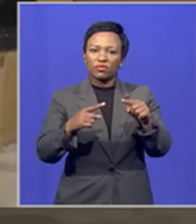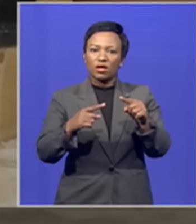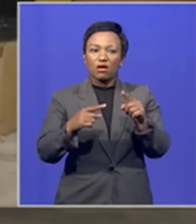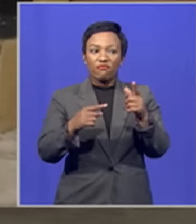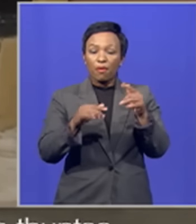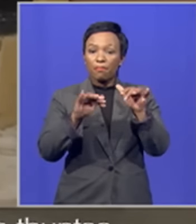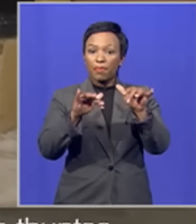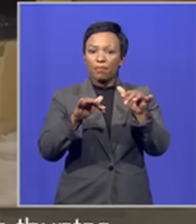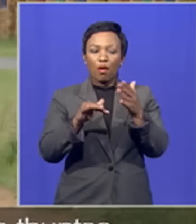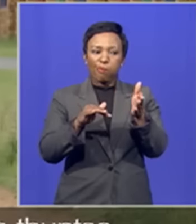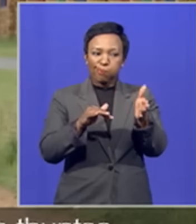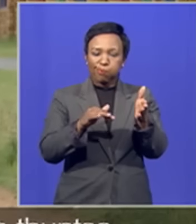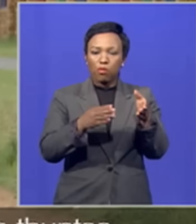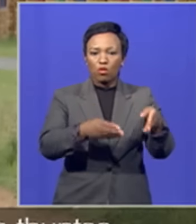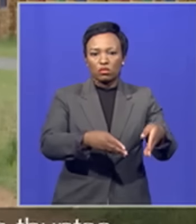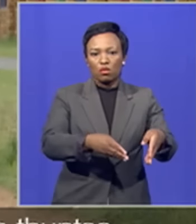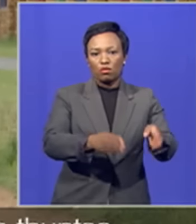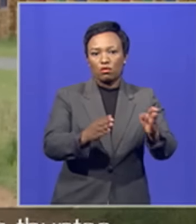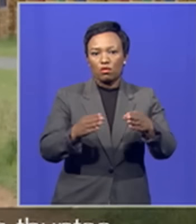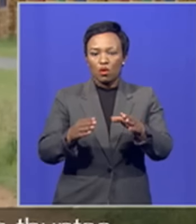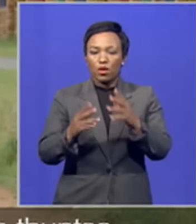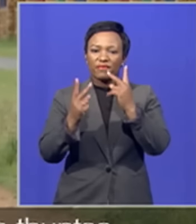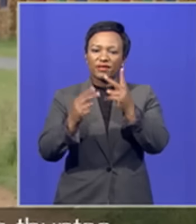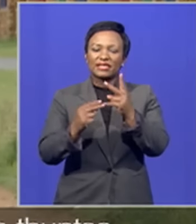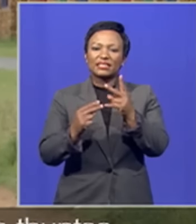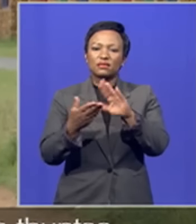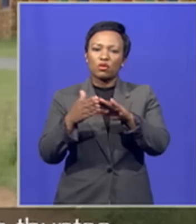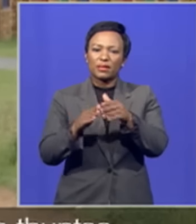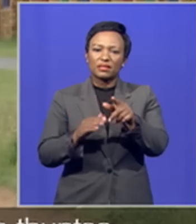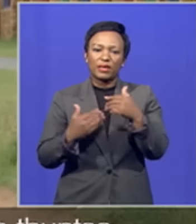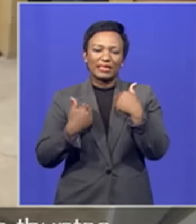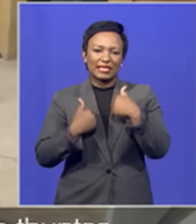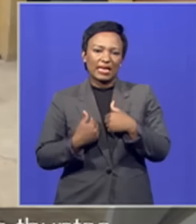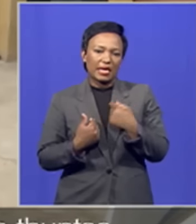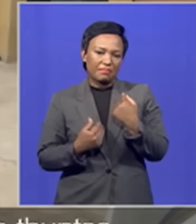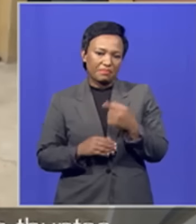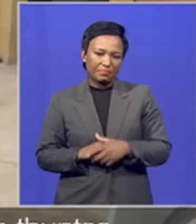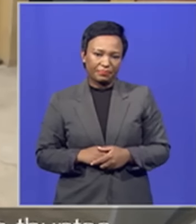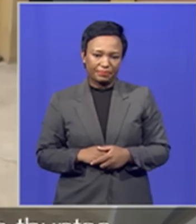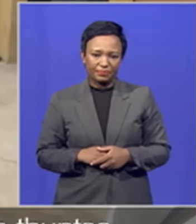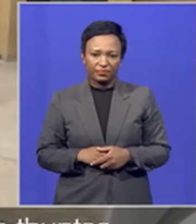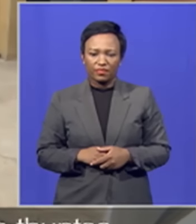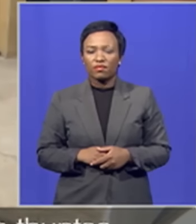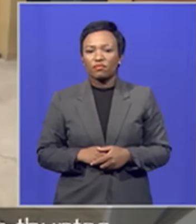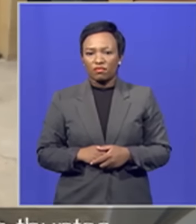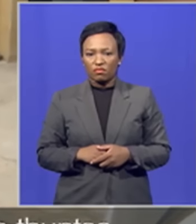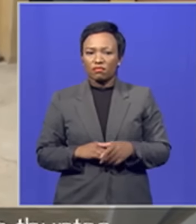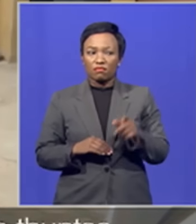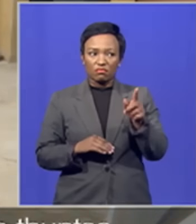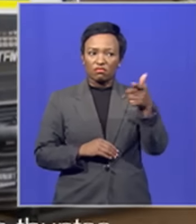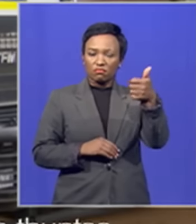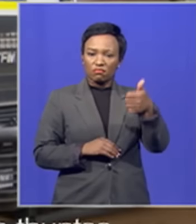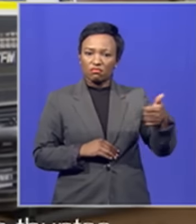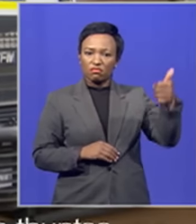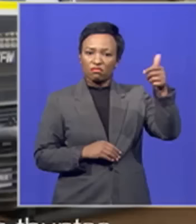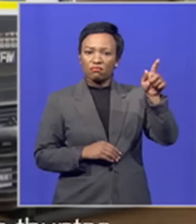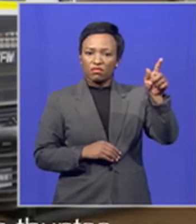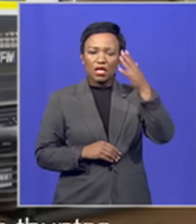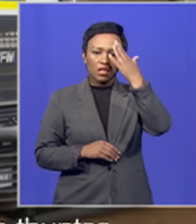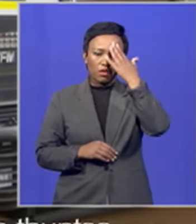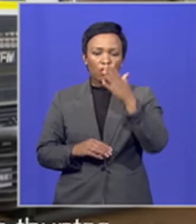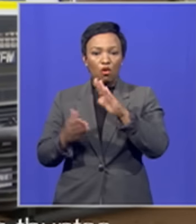mebileng fa ne a etetse baagi ka Sontaga. The authorities knows how communities feels, because sometimes it's difficult for